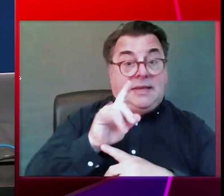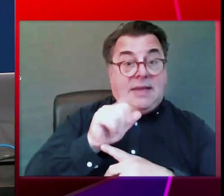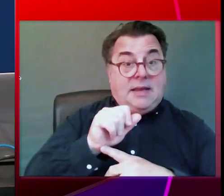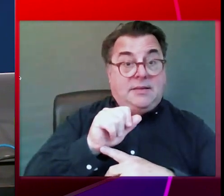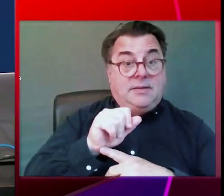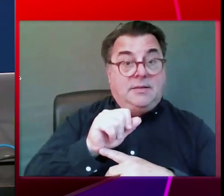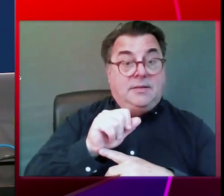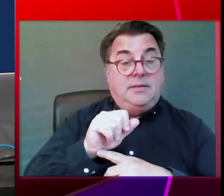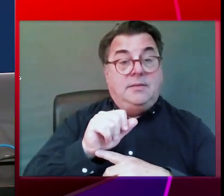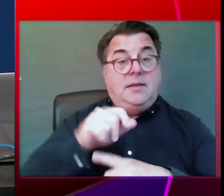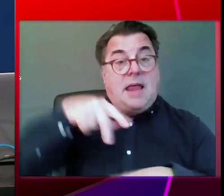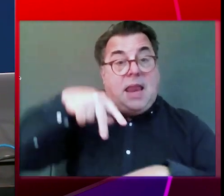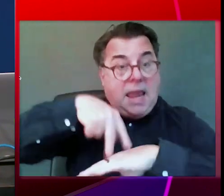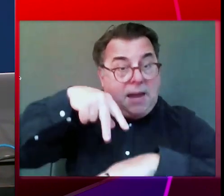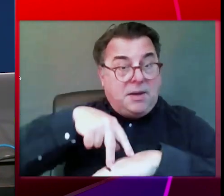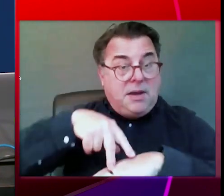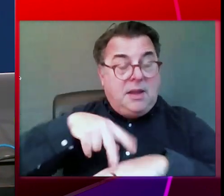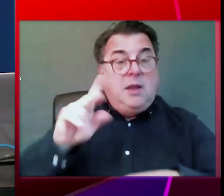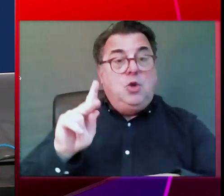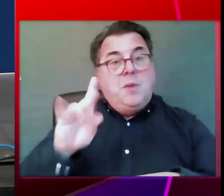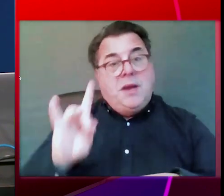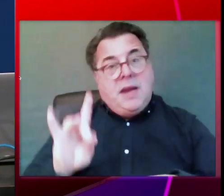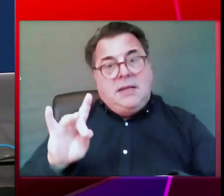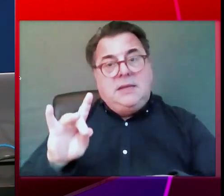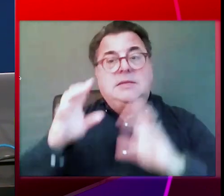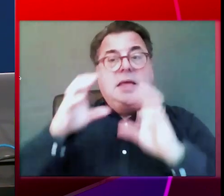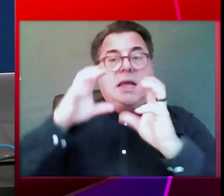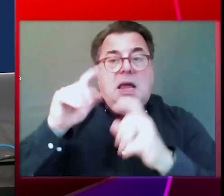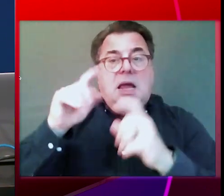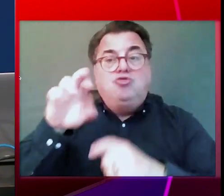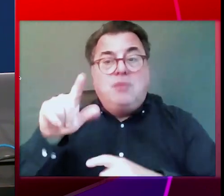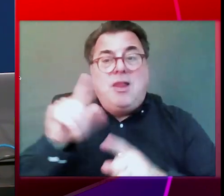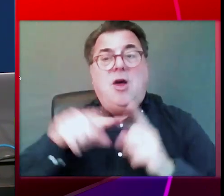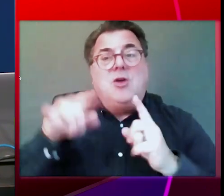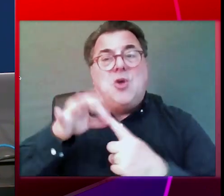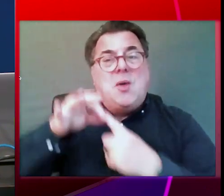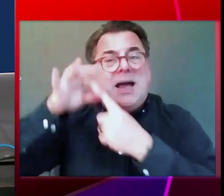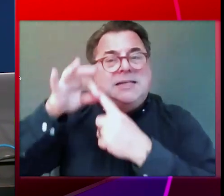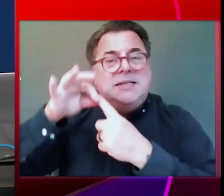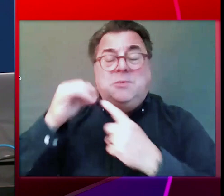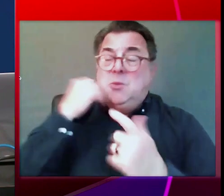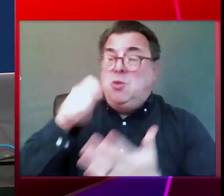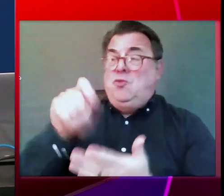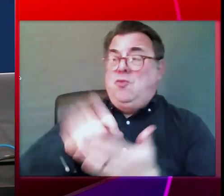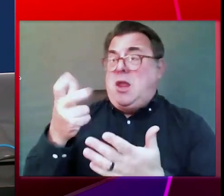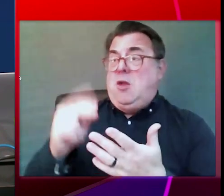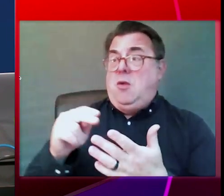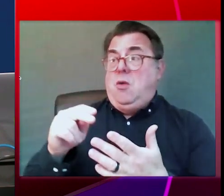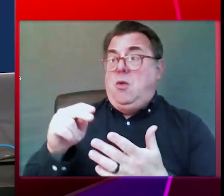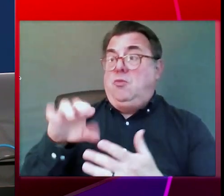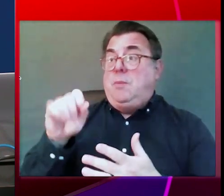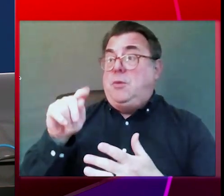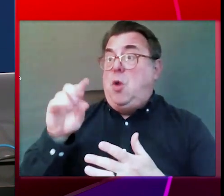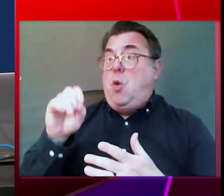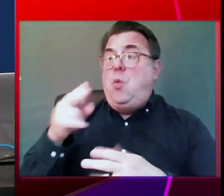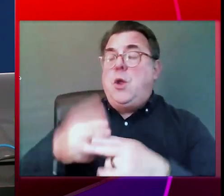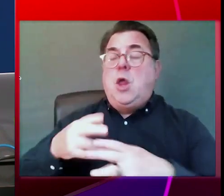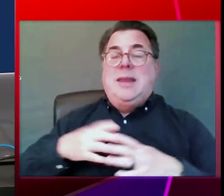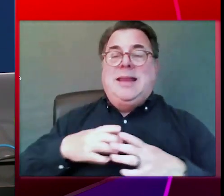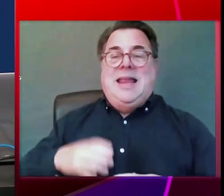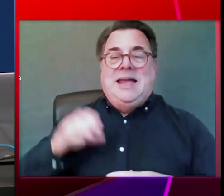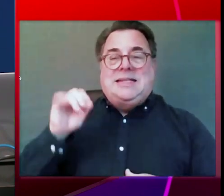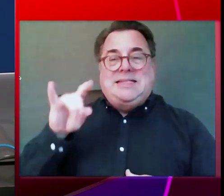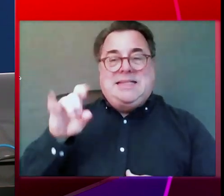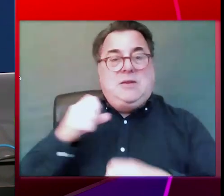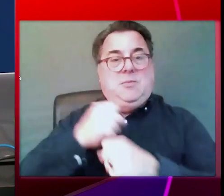Lambda, Kubernetes, CloudTrail, and custom applications. So if you want to write your own crypto, we call that client-side crypto, you can build your own